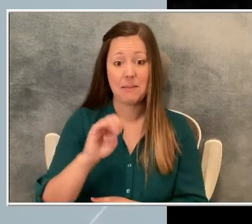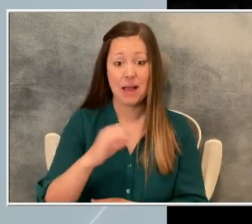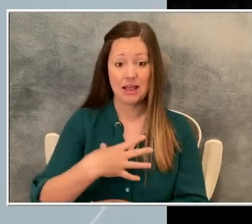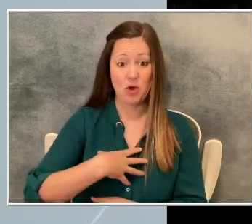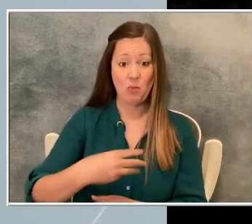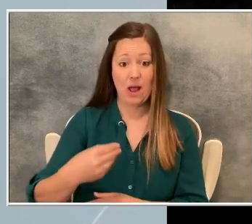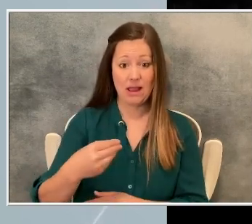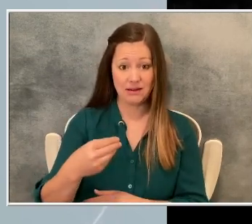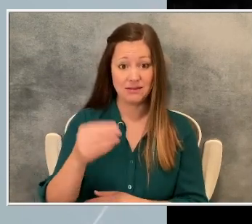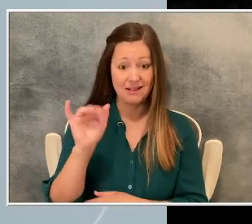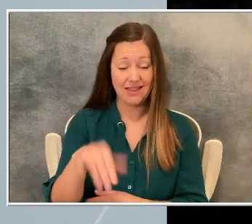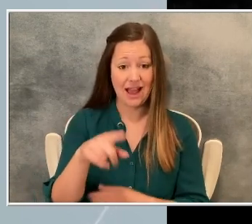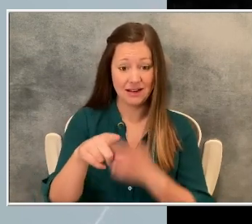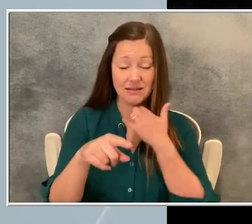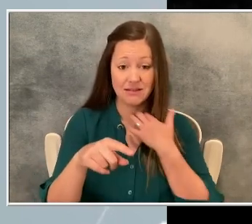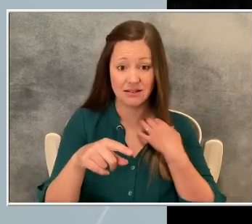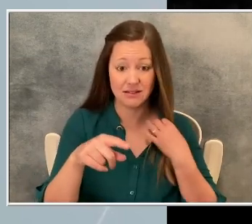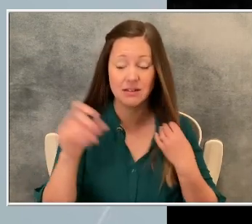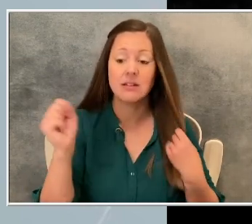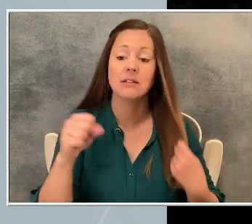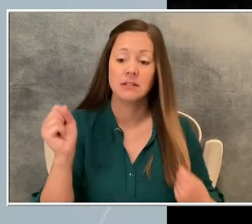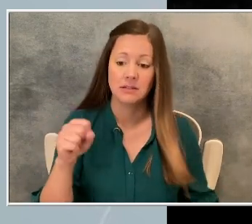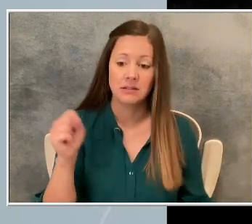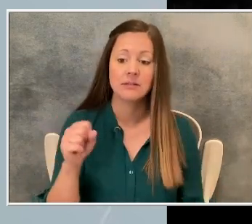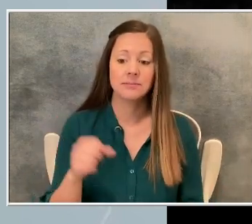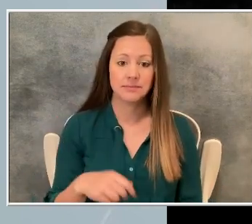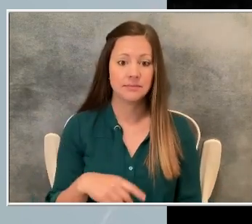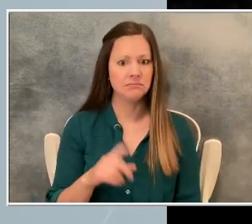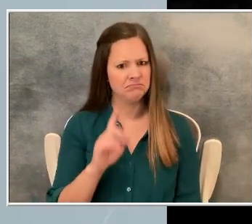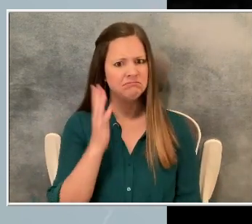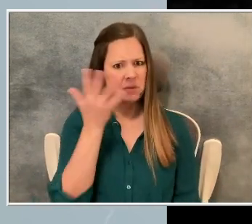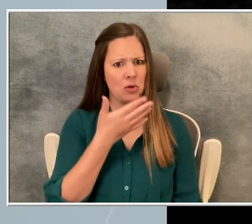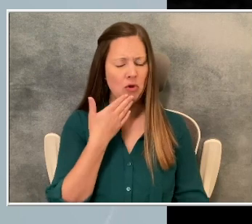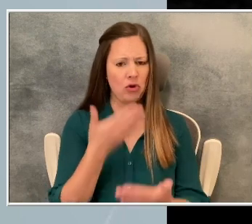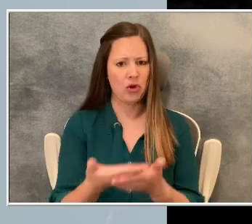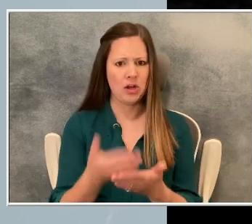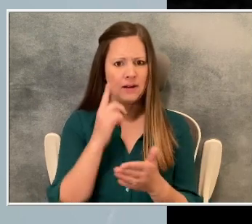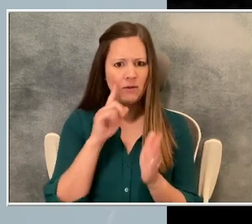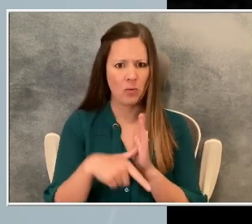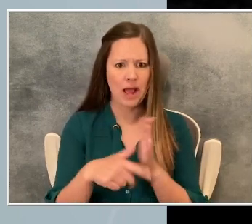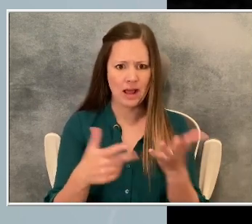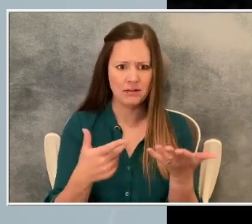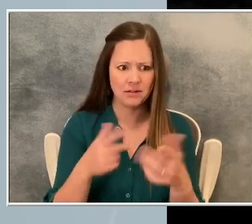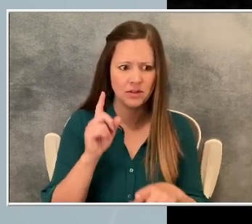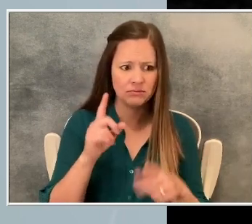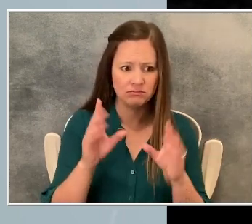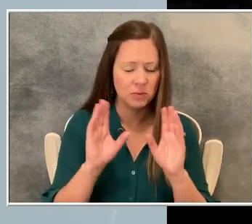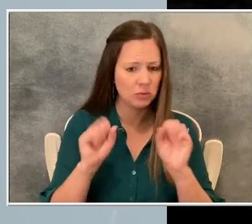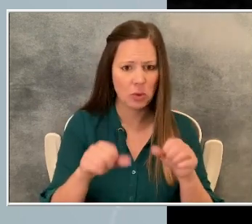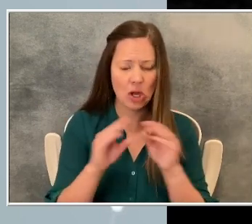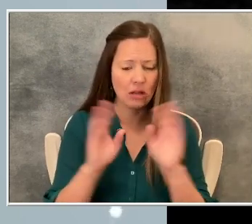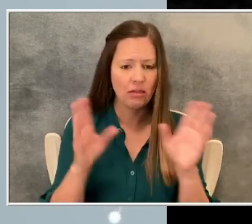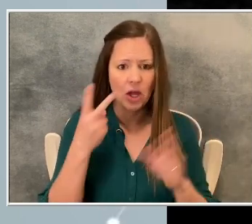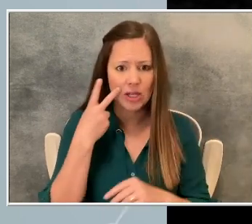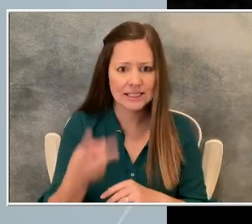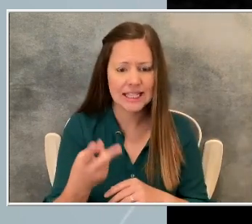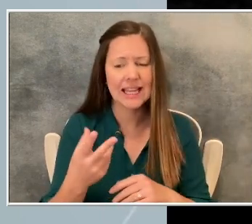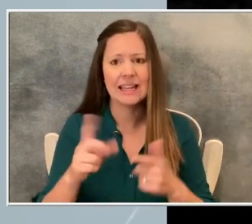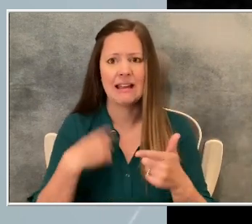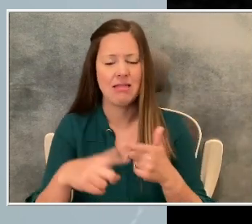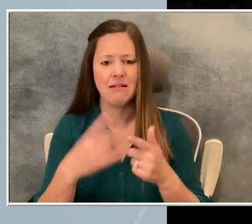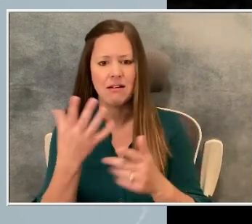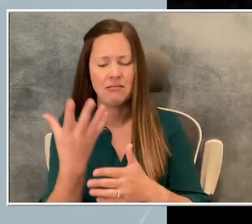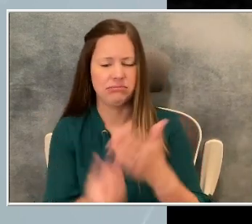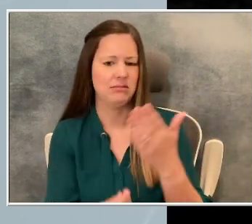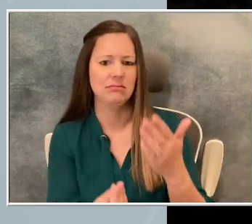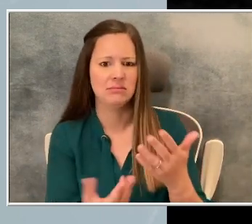that white circular object there, right. And it looked pretty good for a while there. It was running, you could clearly see it, and on this image, it's like it's gone. What happened? Yeah, so it's